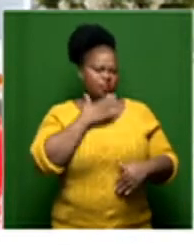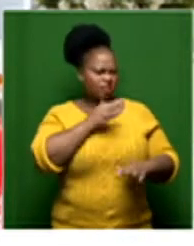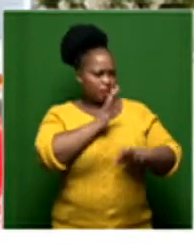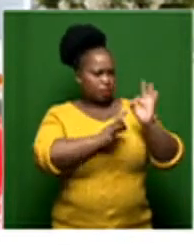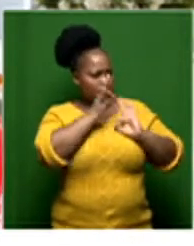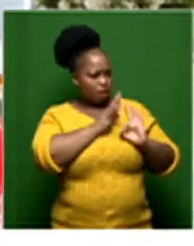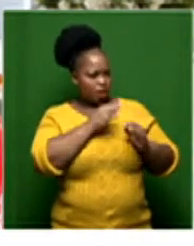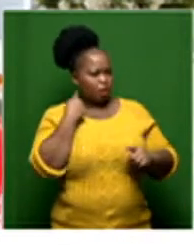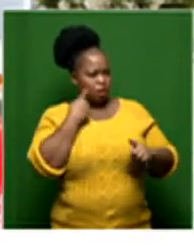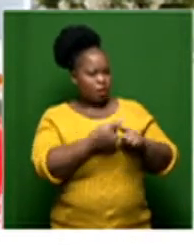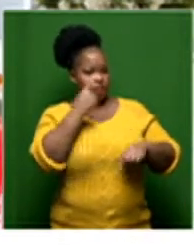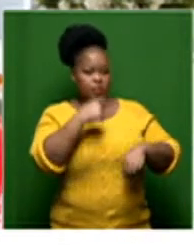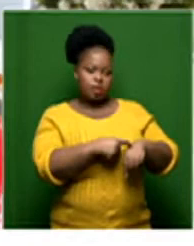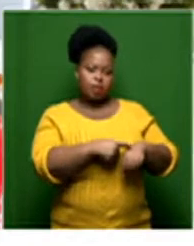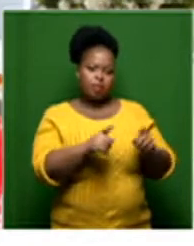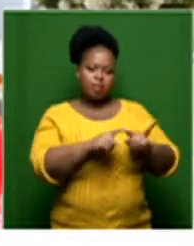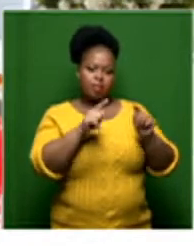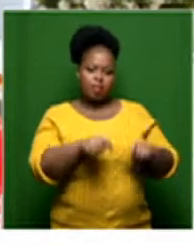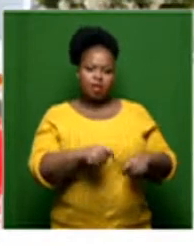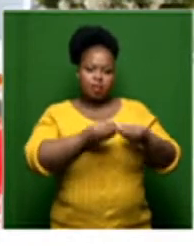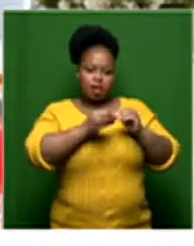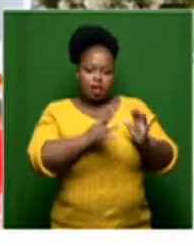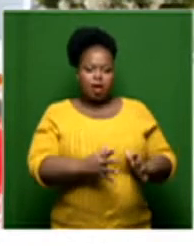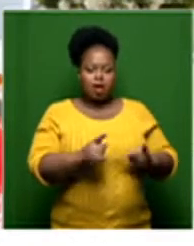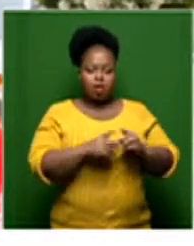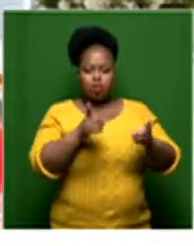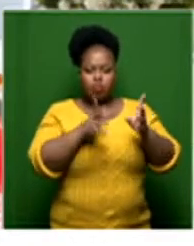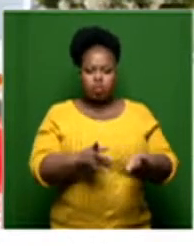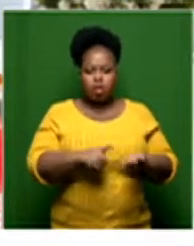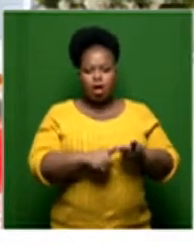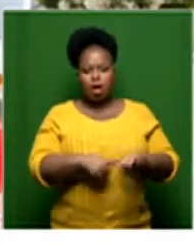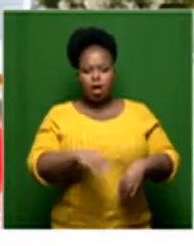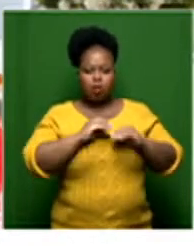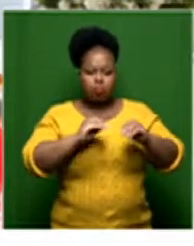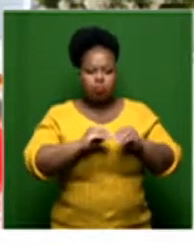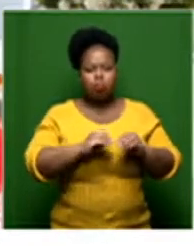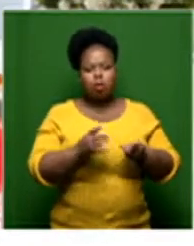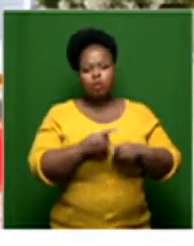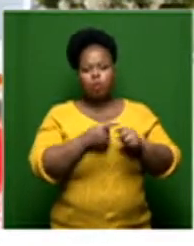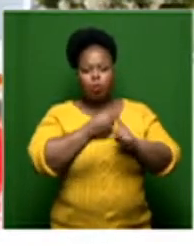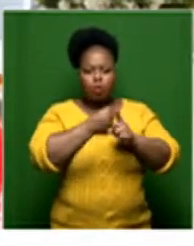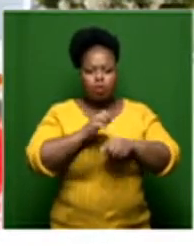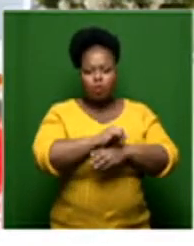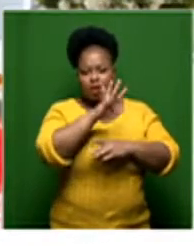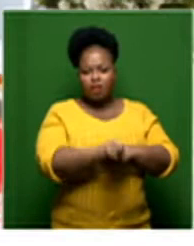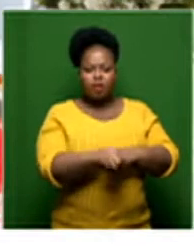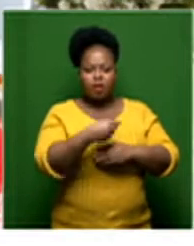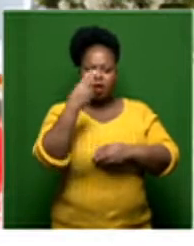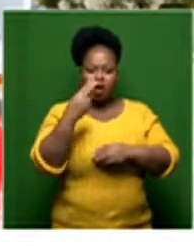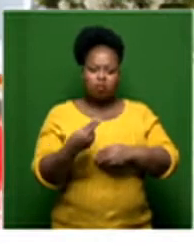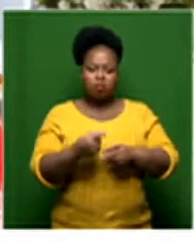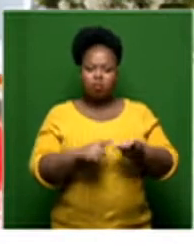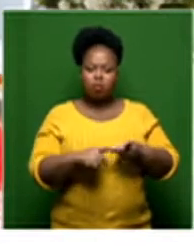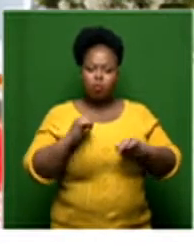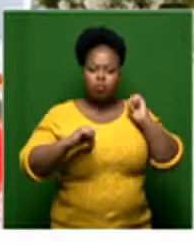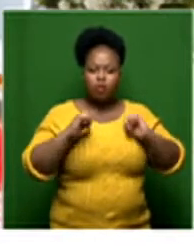to when you first met the theatre maker. She was also the director, the choreographer and advocate for South African arts, Dawn Lindberg. What was